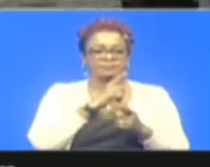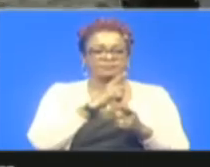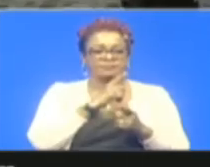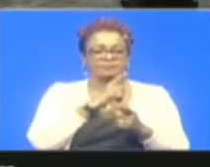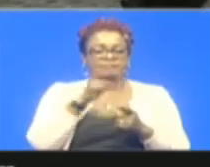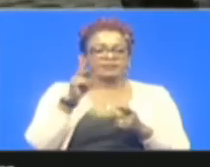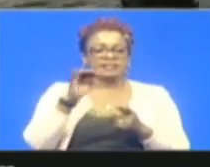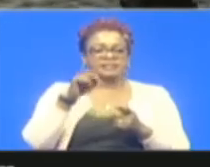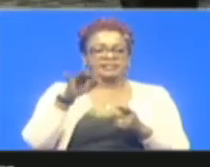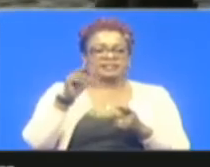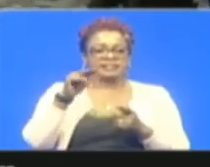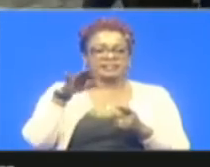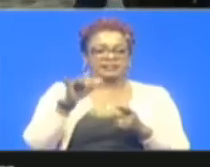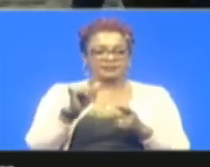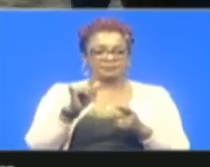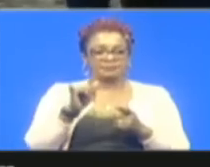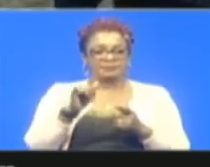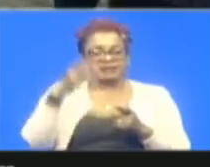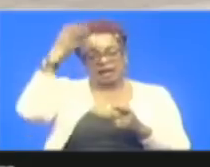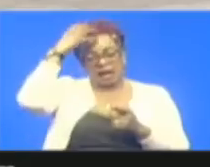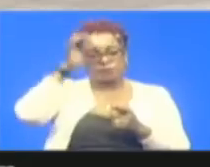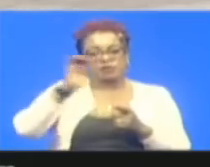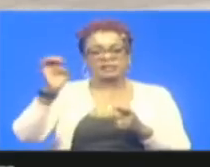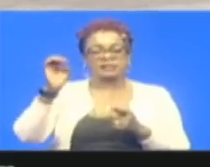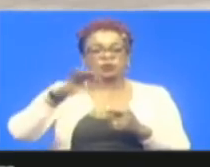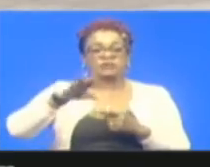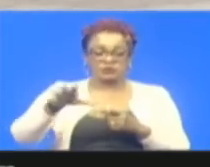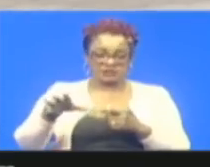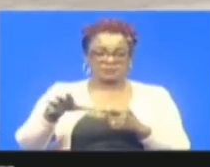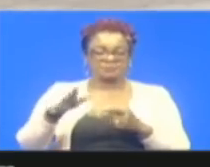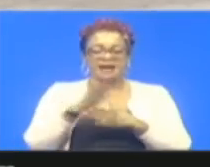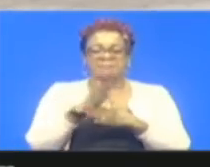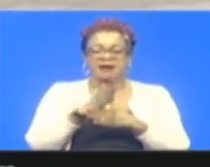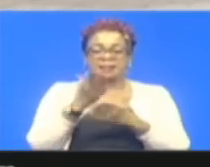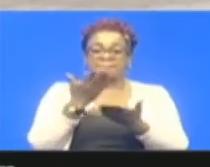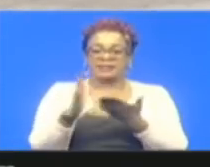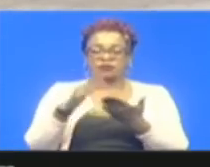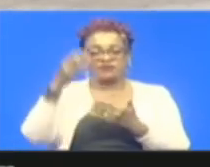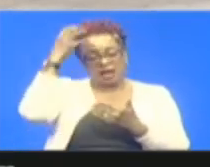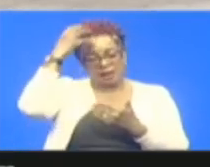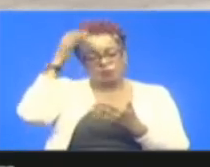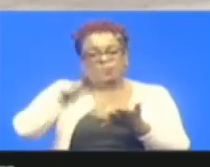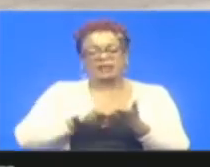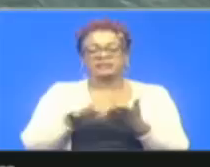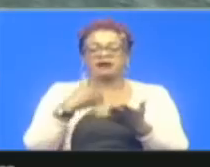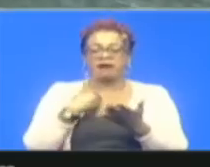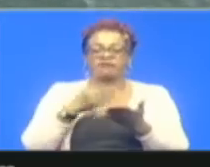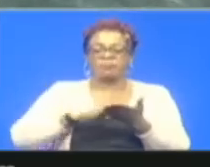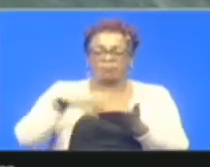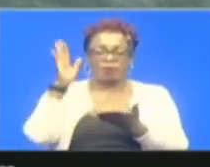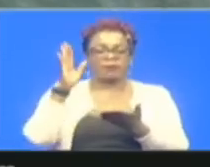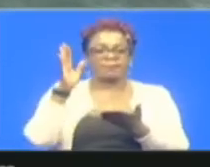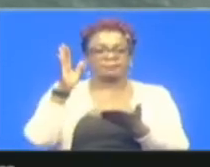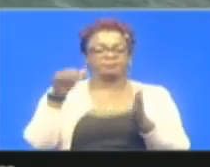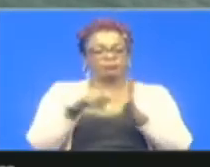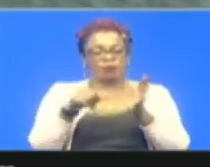Kizingitini on Pate Island, located in Lamu East Constituency, is among the parts of Lamu that suffers perennial water scarcity. For